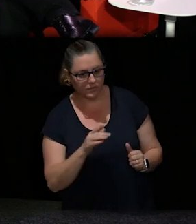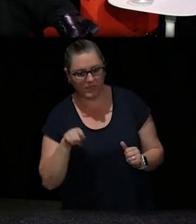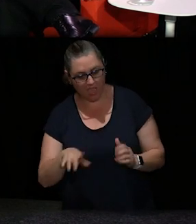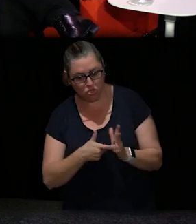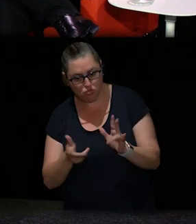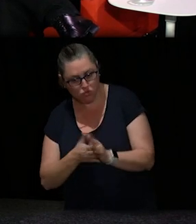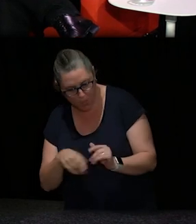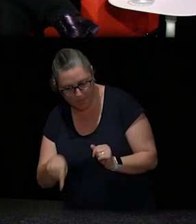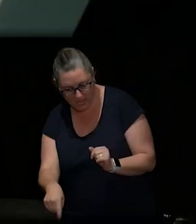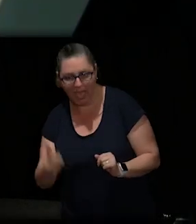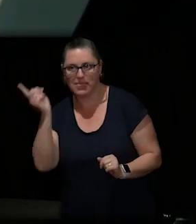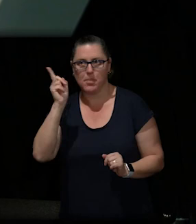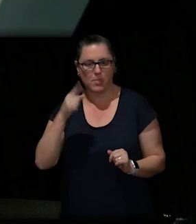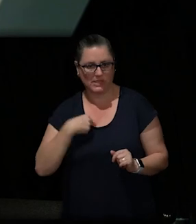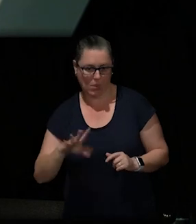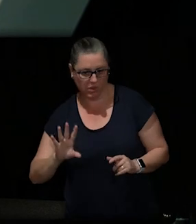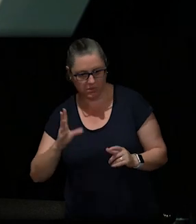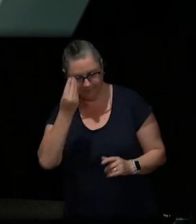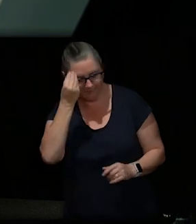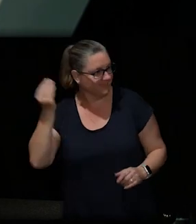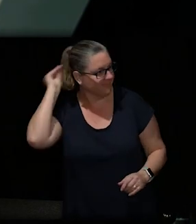I'll take forever.